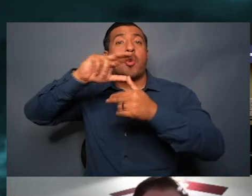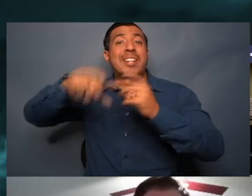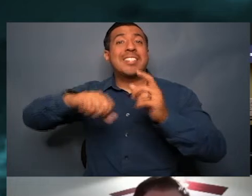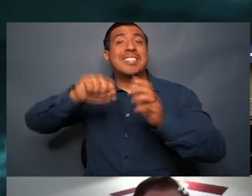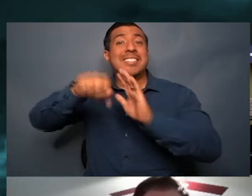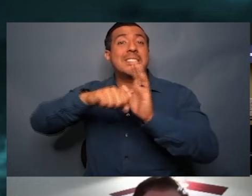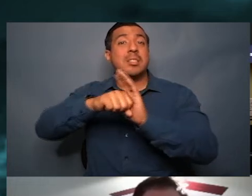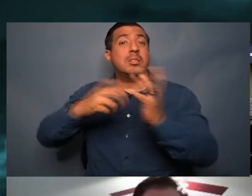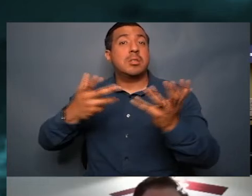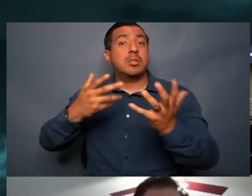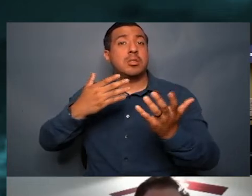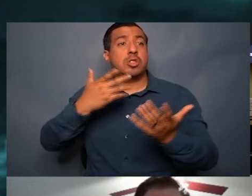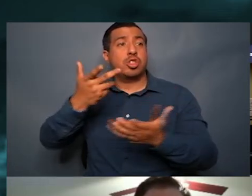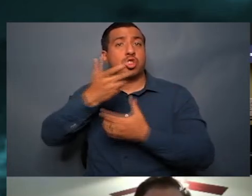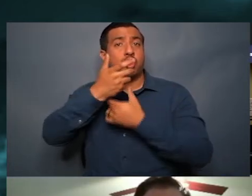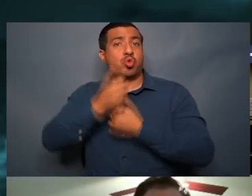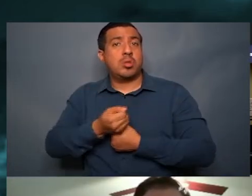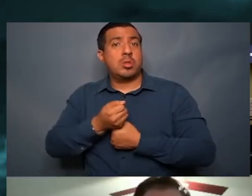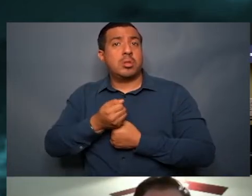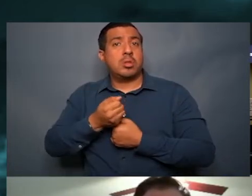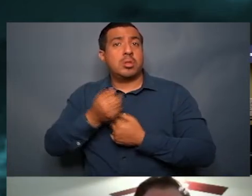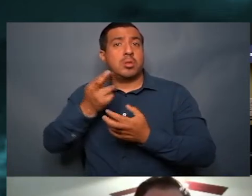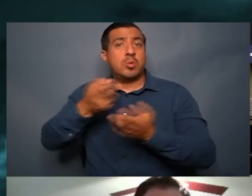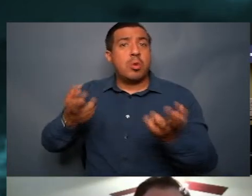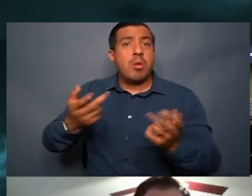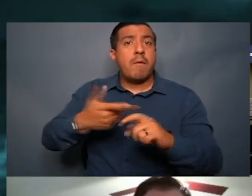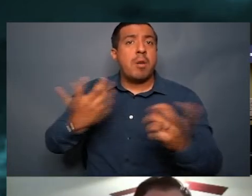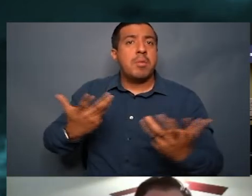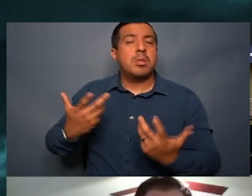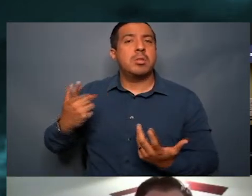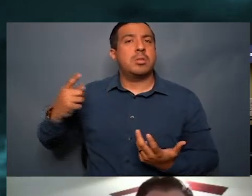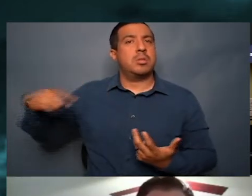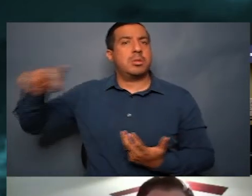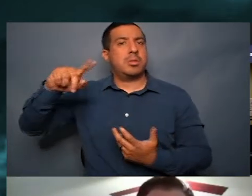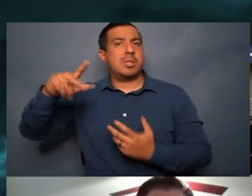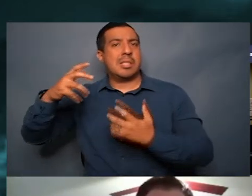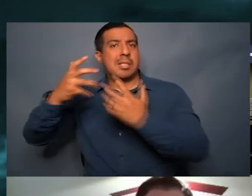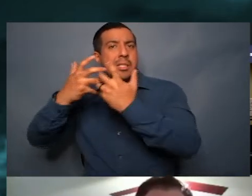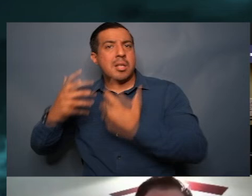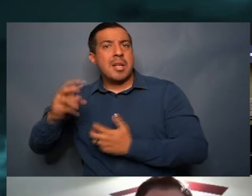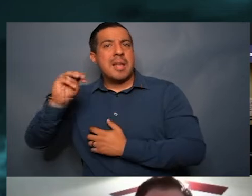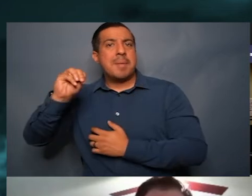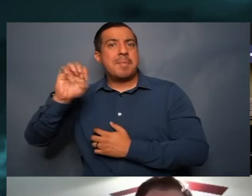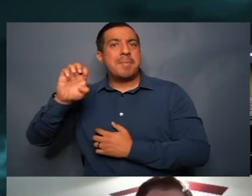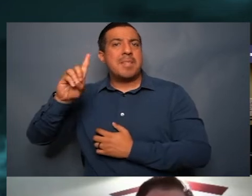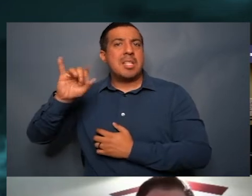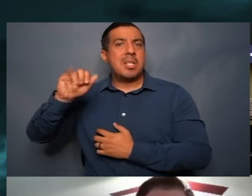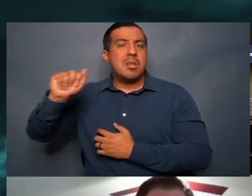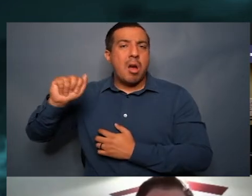these are your trusted sources here, the people that you're seeing here, other media partners that we have.